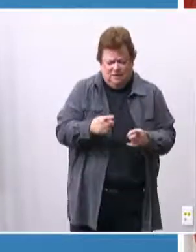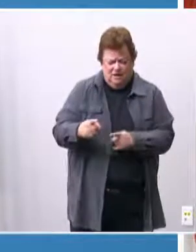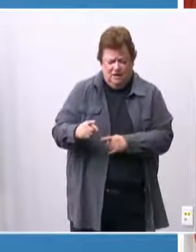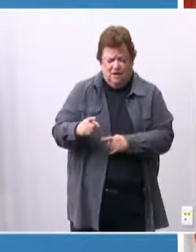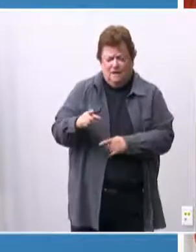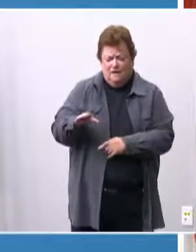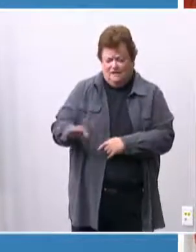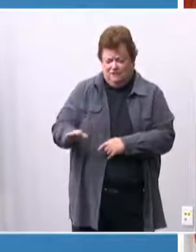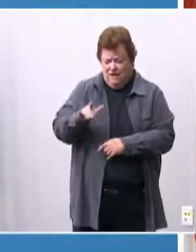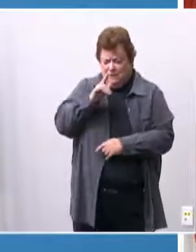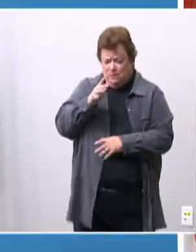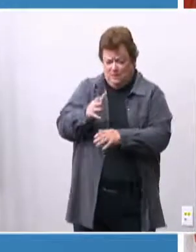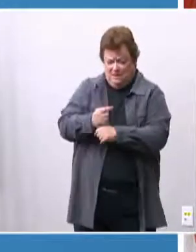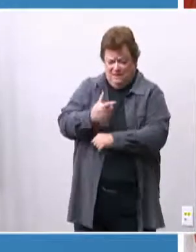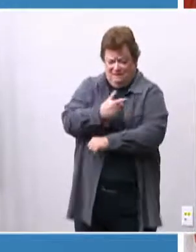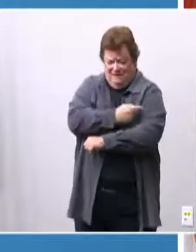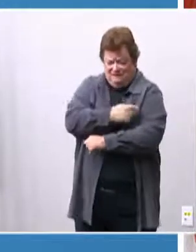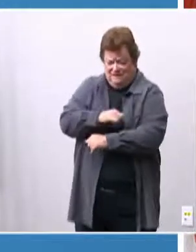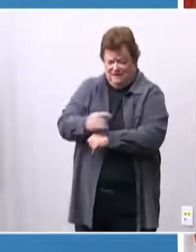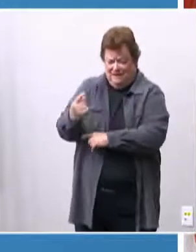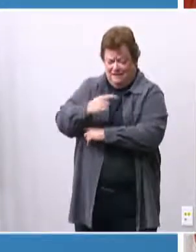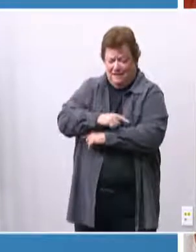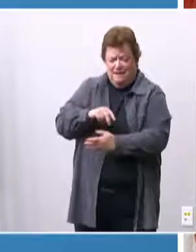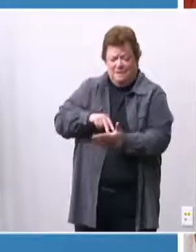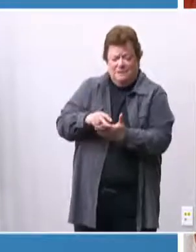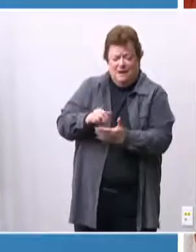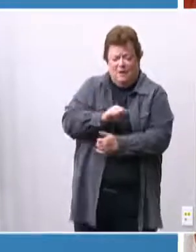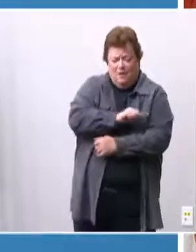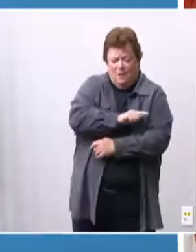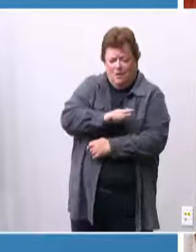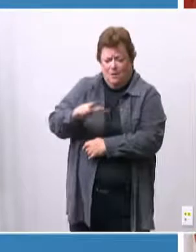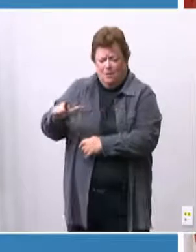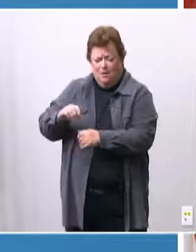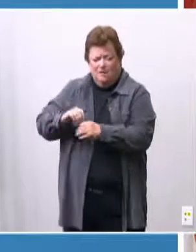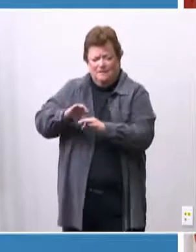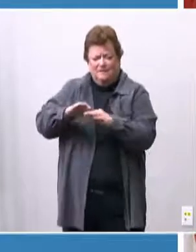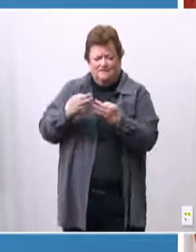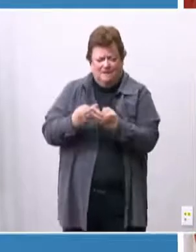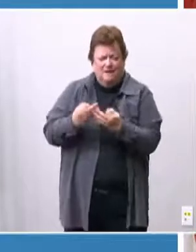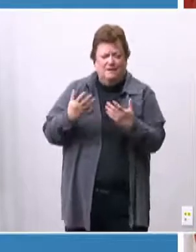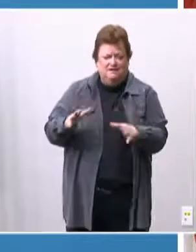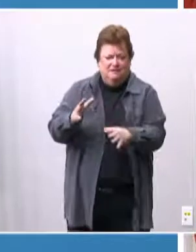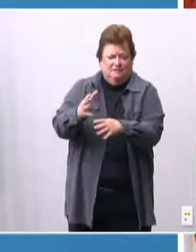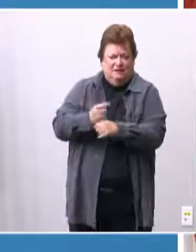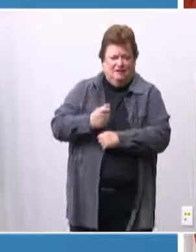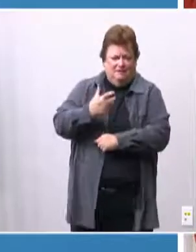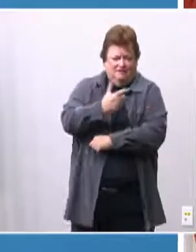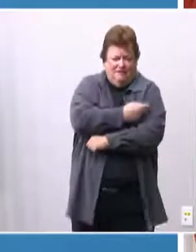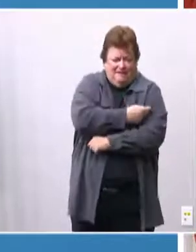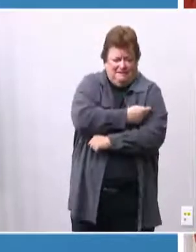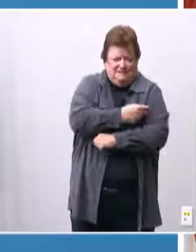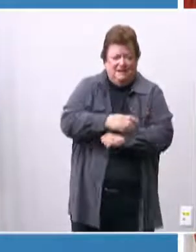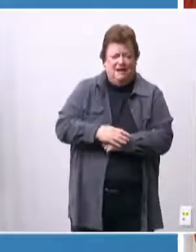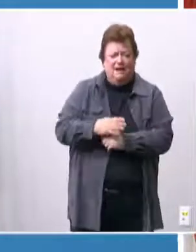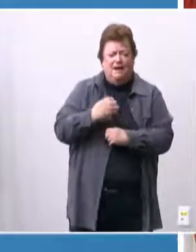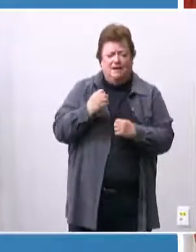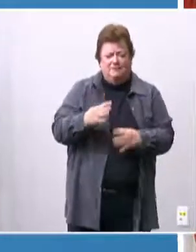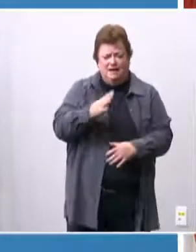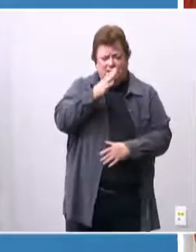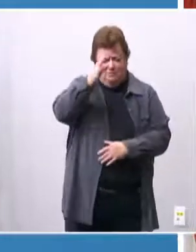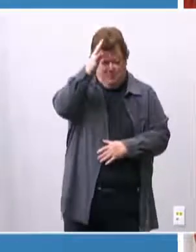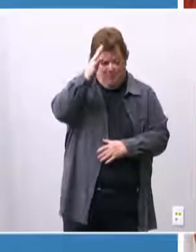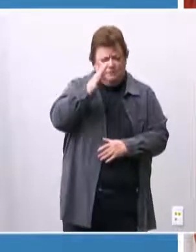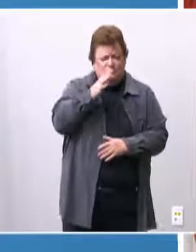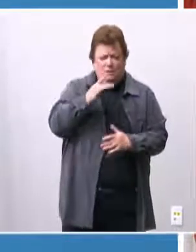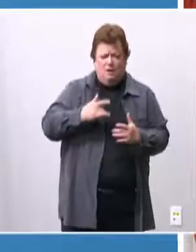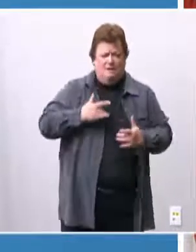getting vaccinated that day meant everyone in the family had now received the vaccine, and many parents were eager